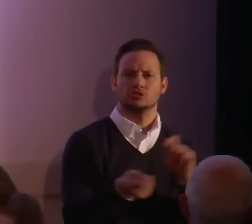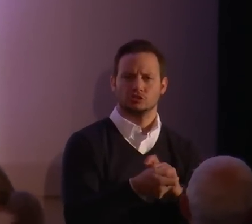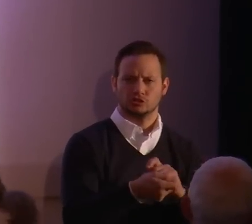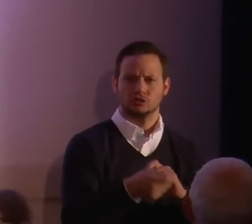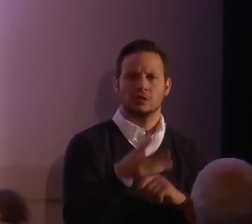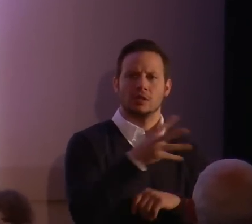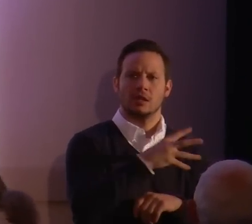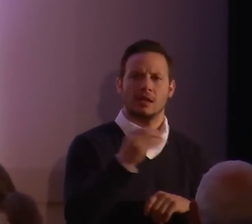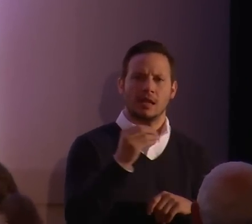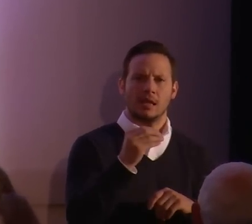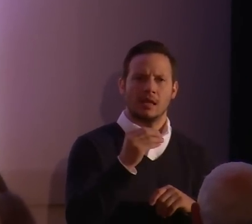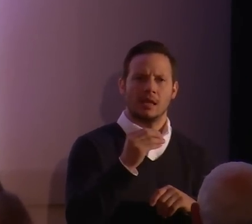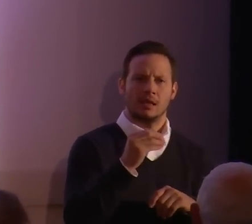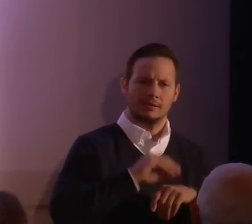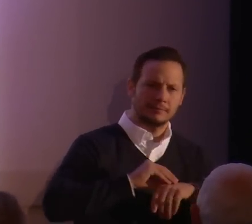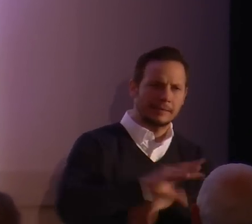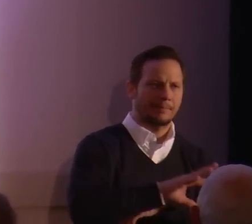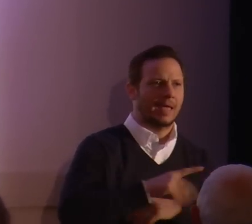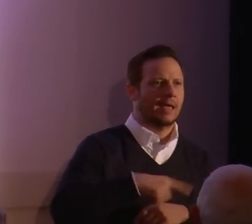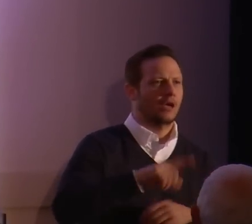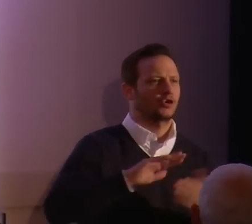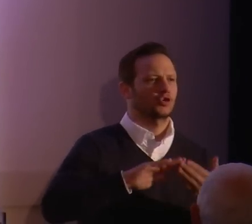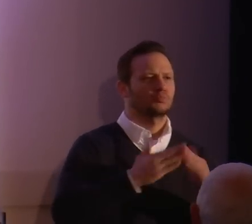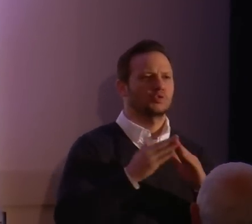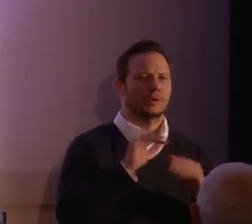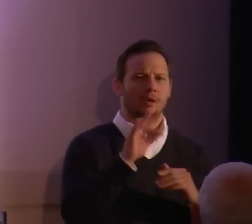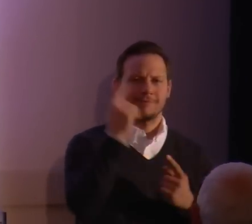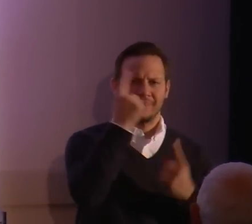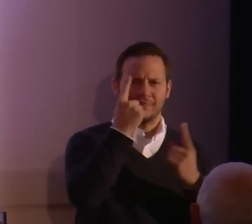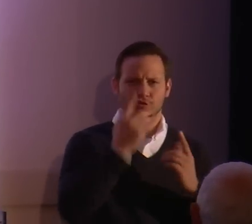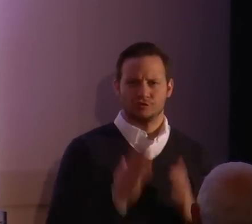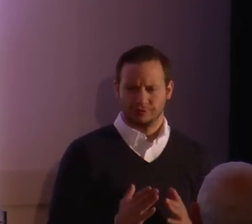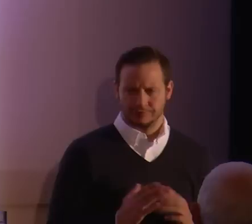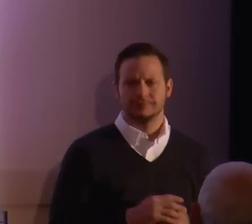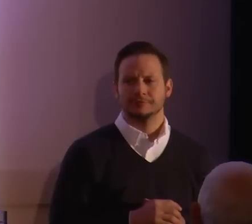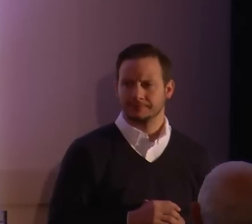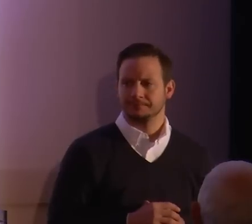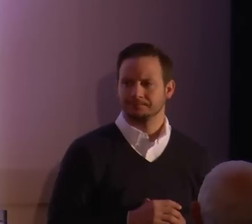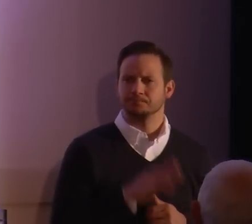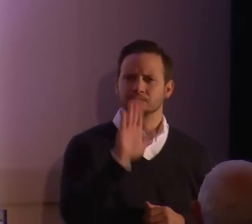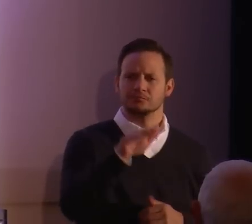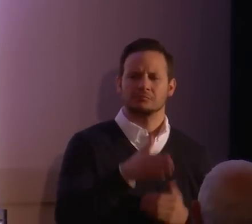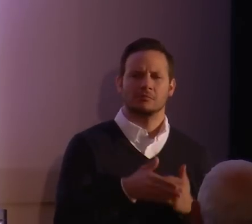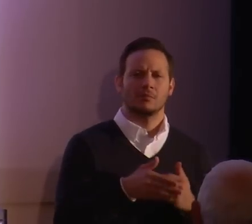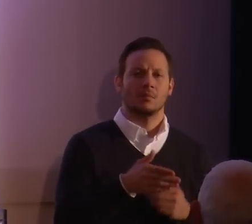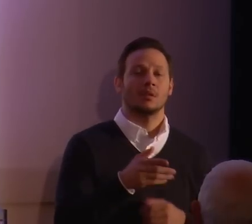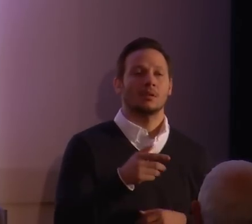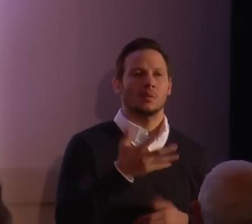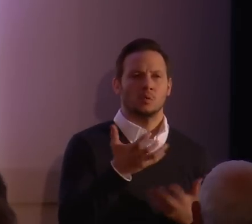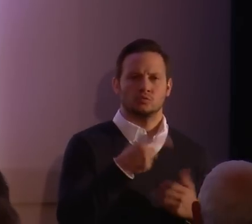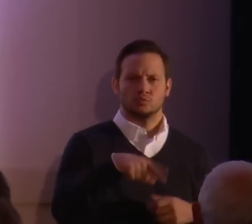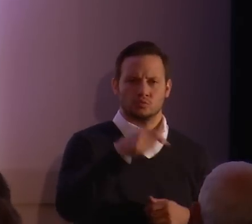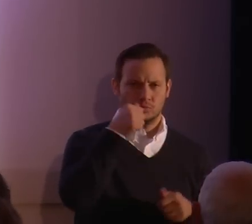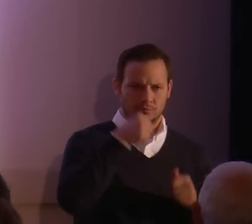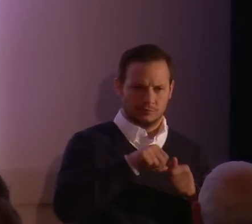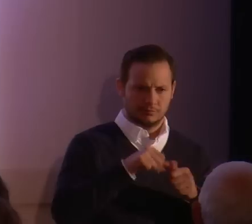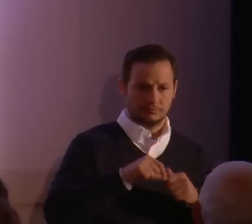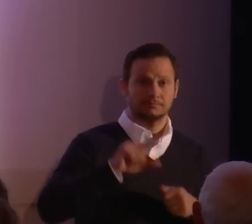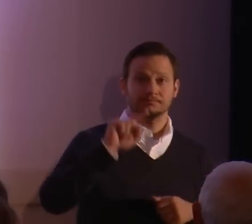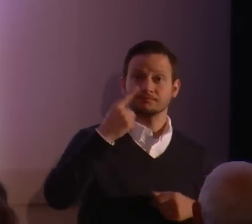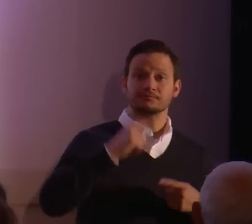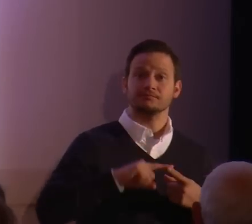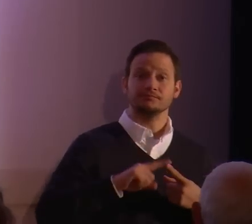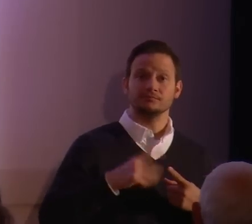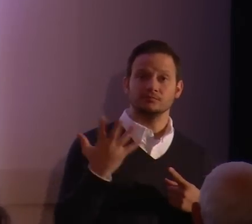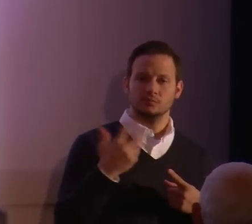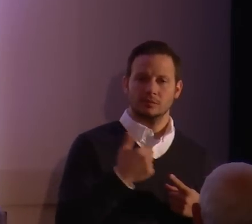call a community of thinkers. As I do that, I hope that you'll remember a couple of things. One, at the core of it all, I'm